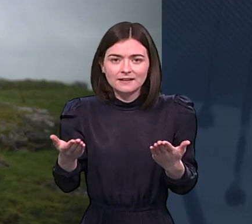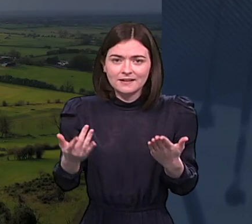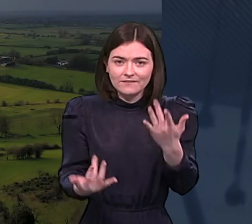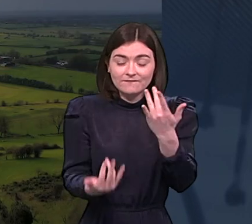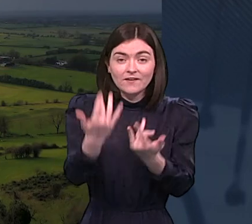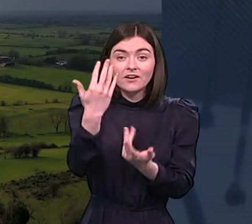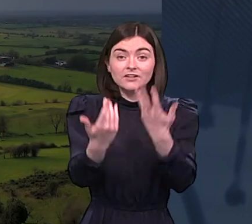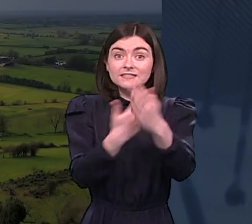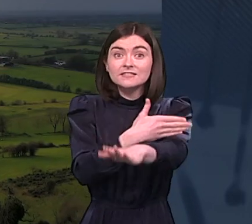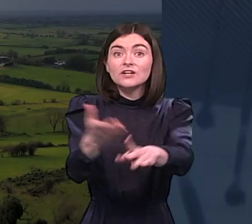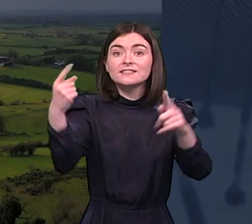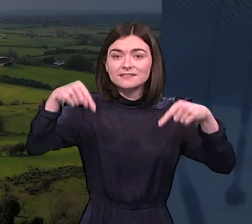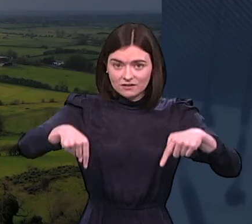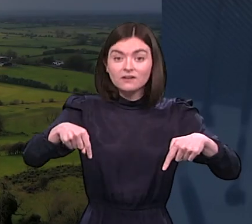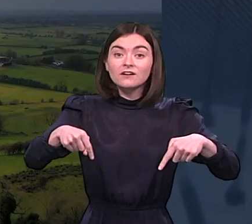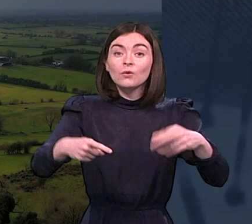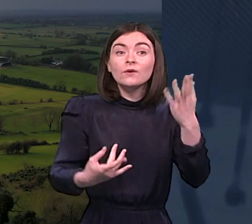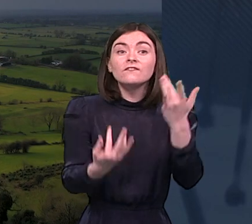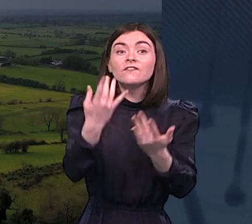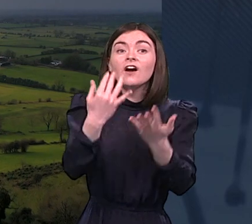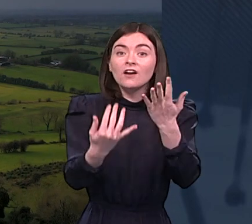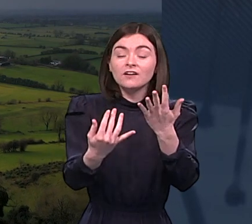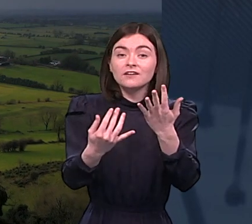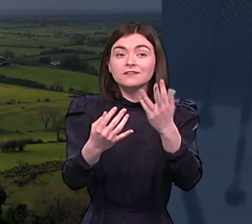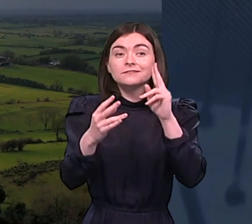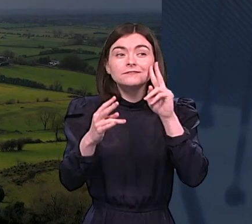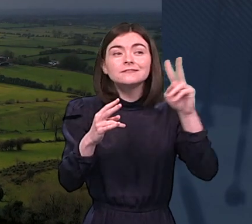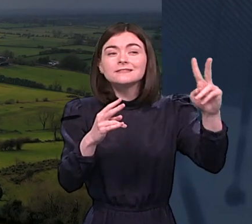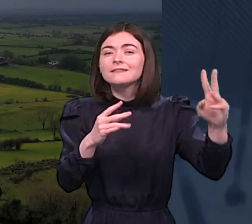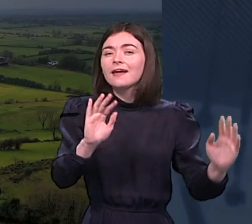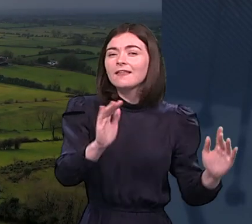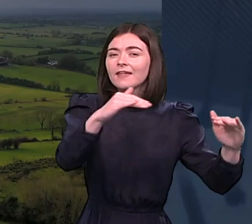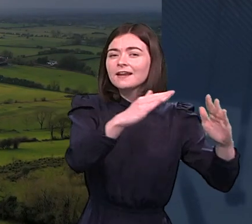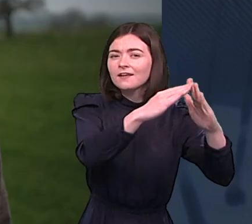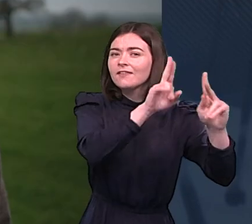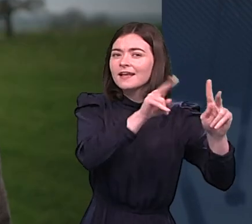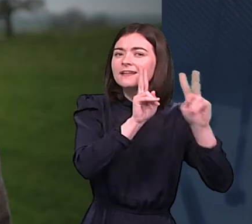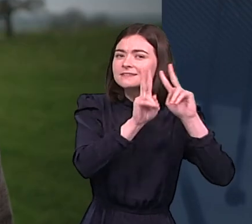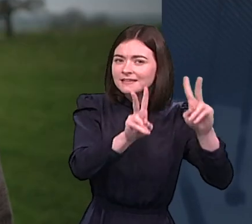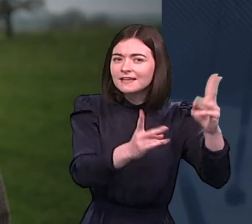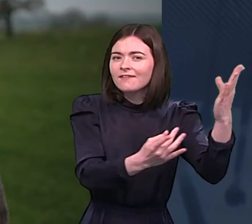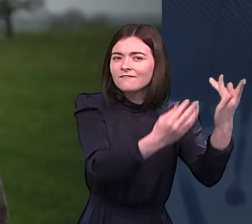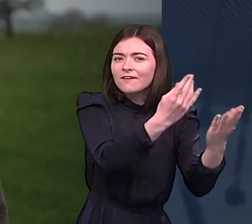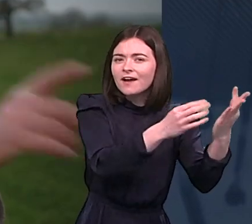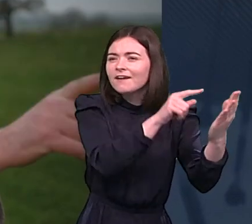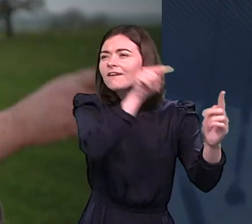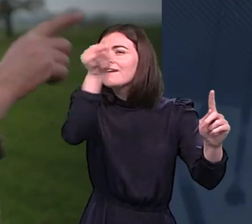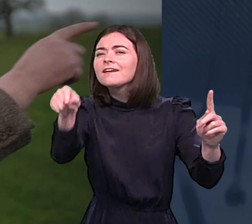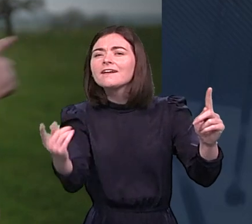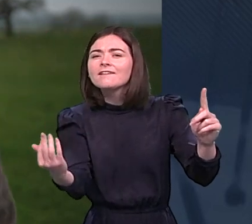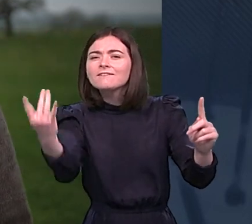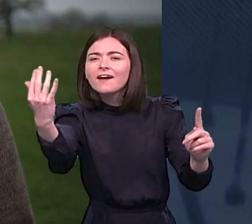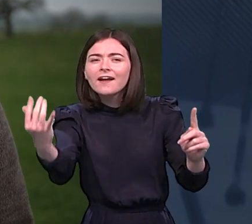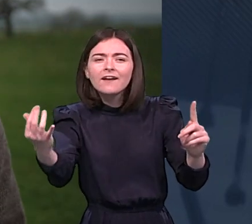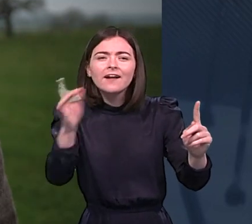is lit here. When the fire is lit, that hill over here lights its fire. That hill lights its fire. And the fires are